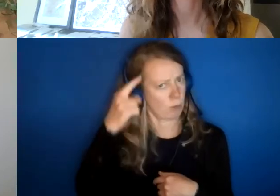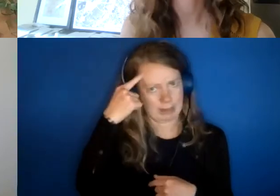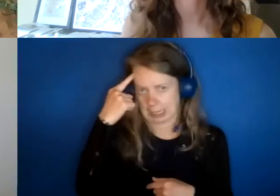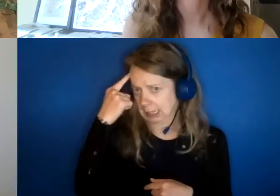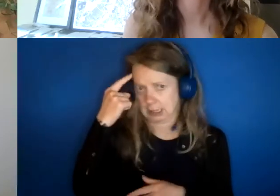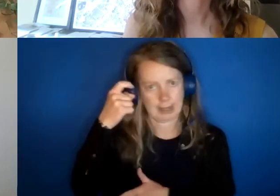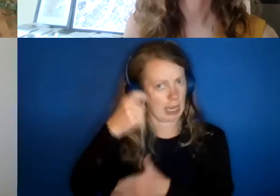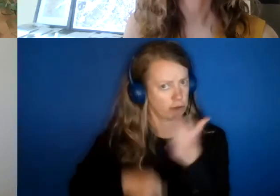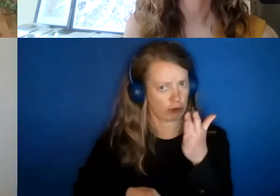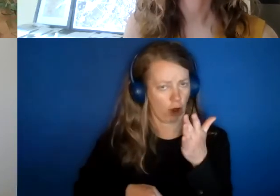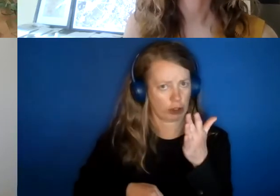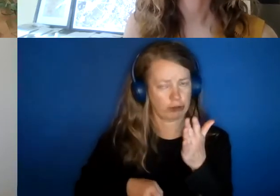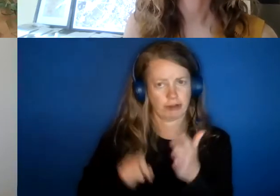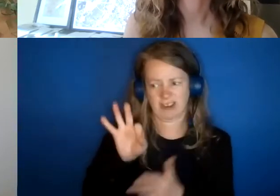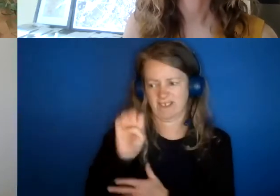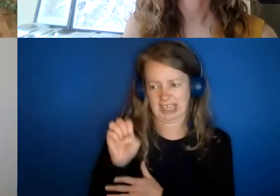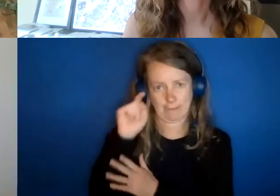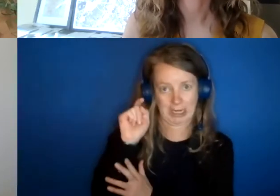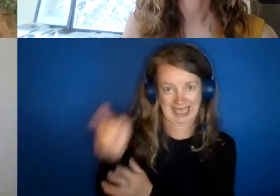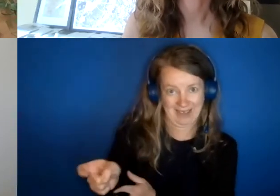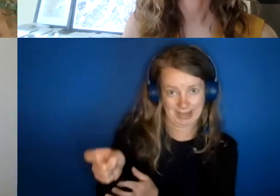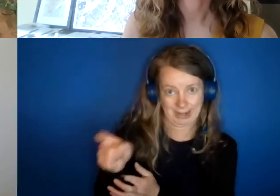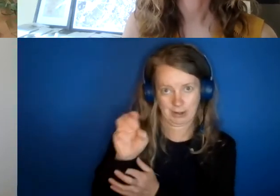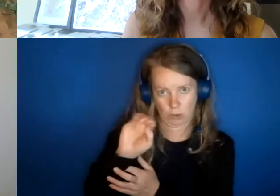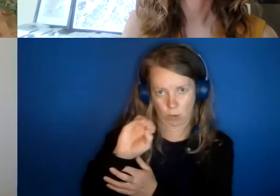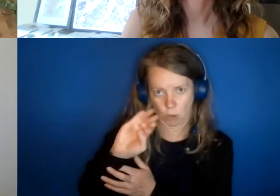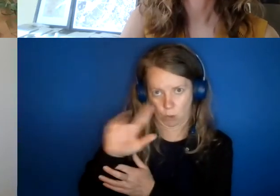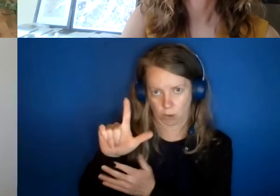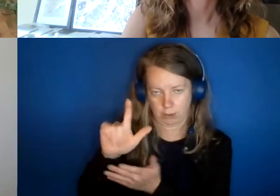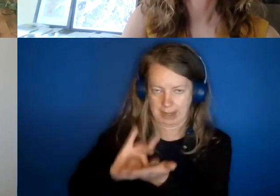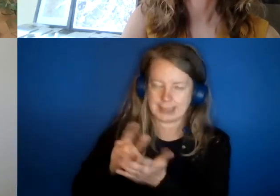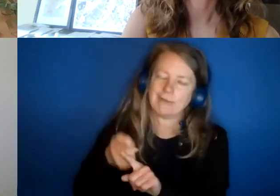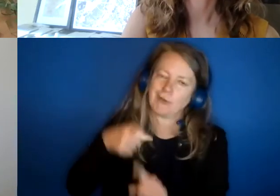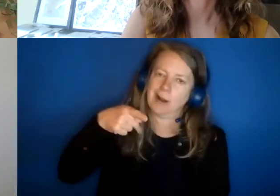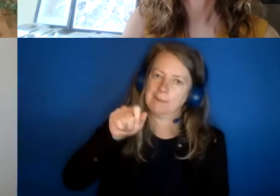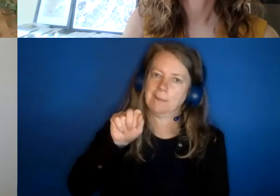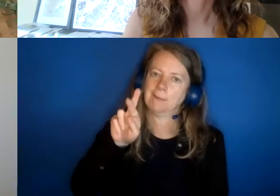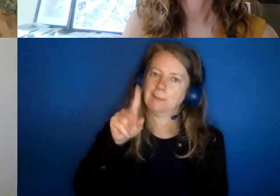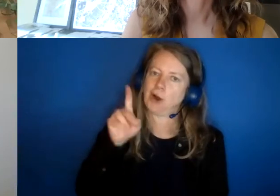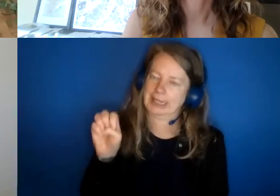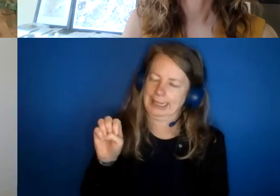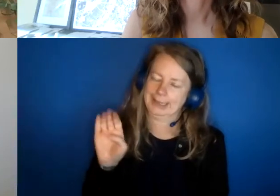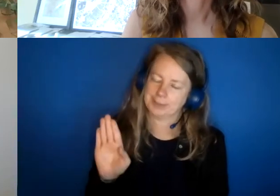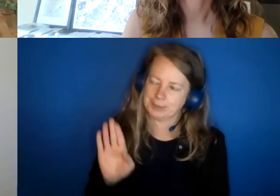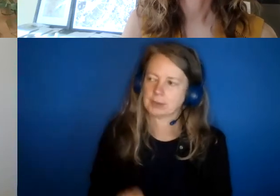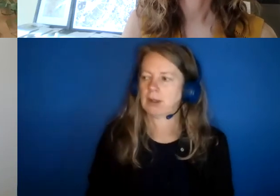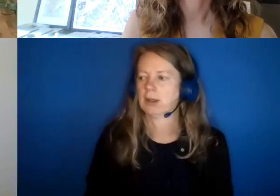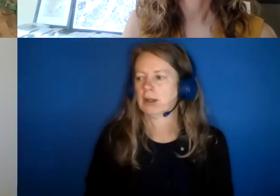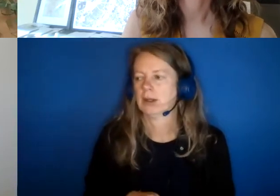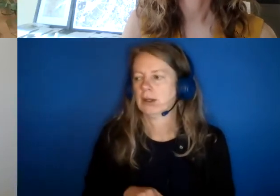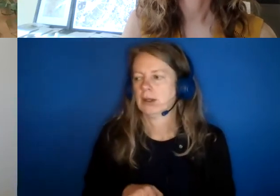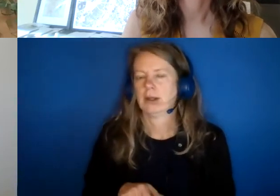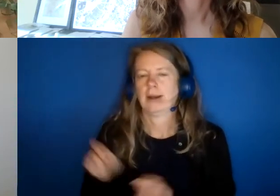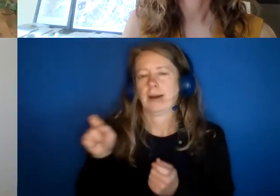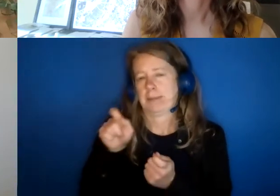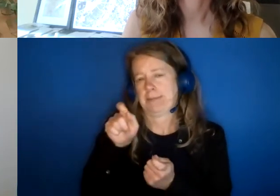dispensing fee from the Part D pharmacy, at least for the oral medications. The details of how that works moving